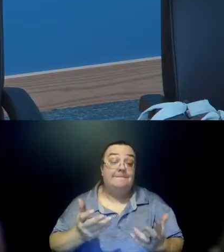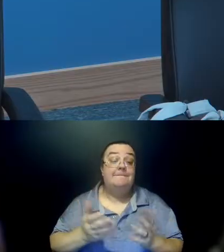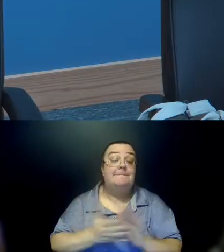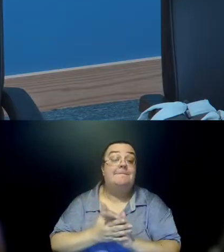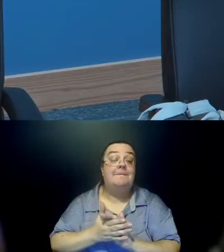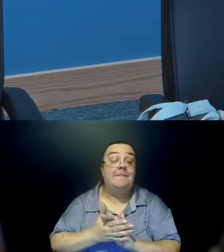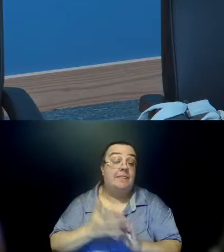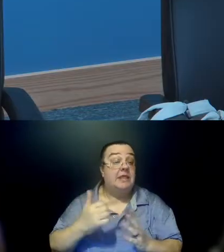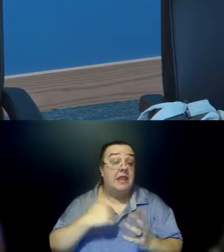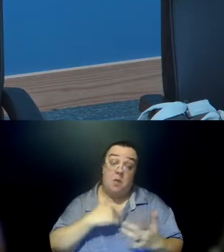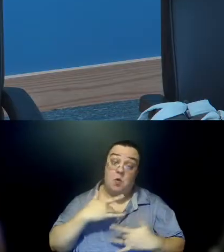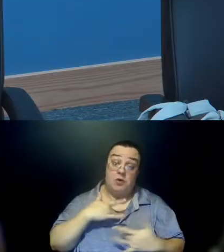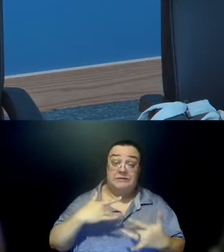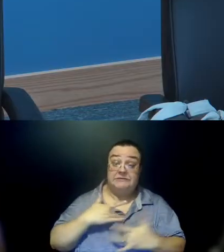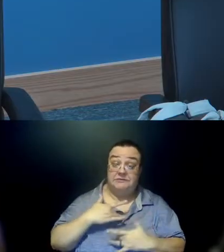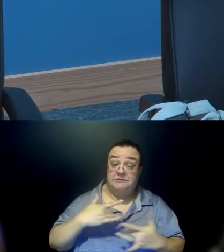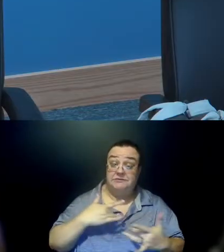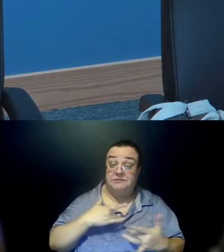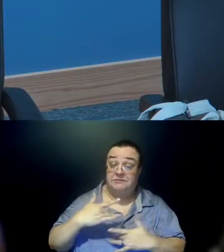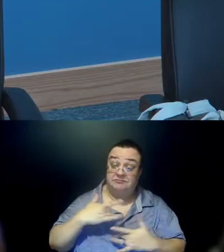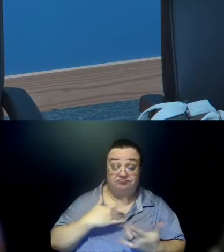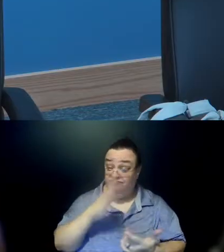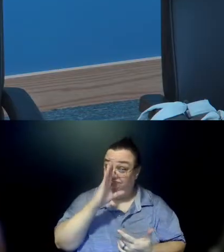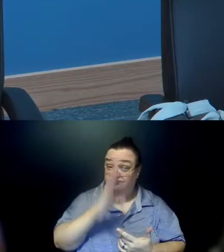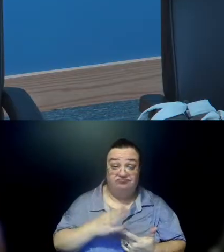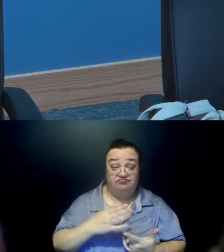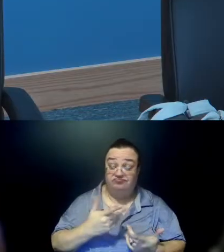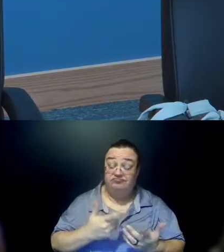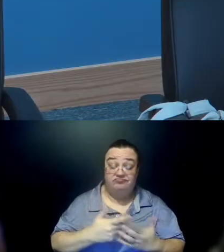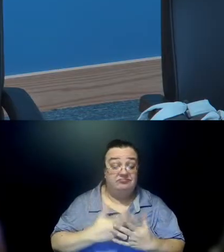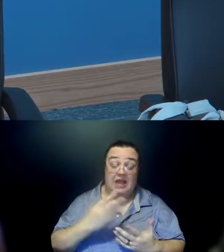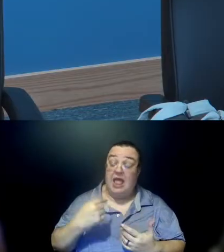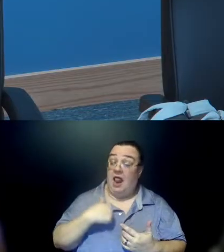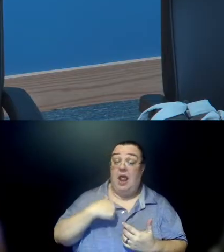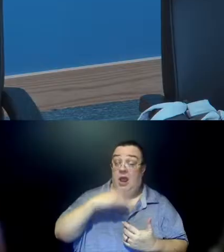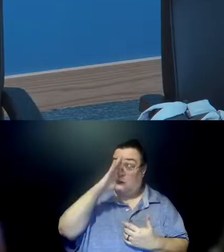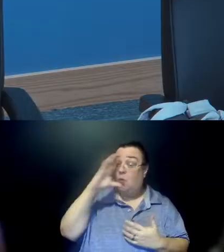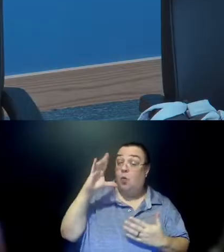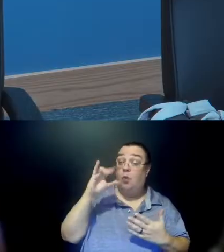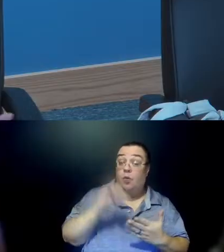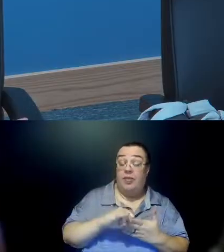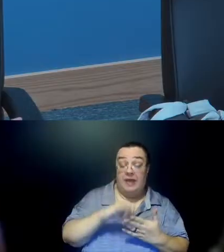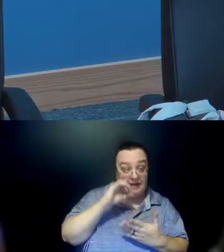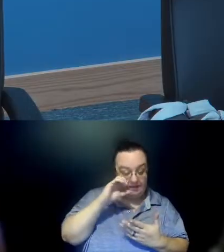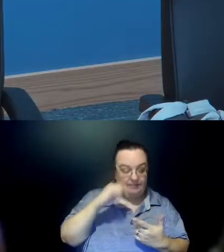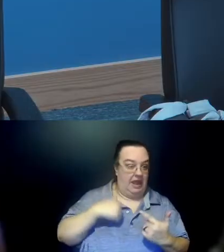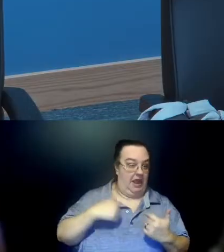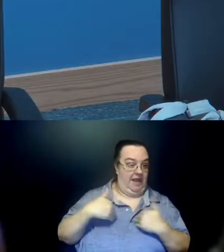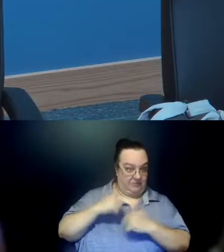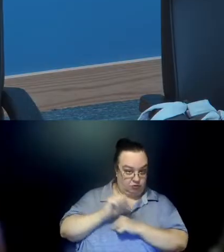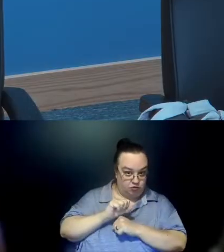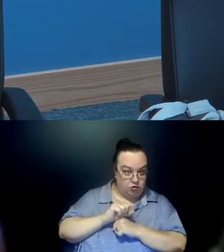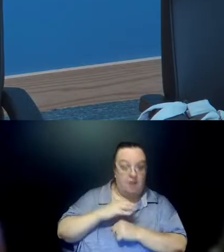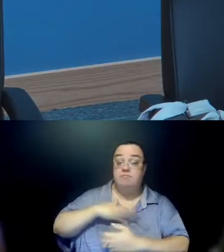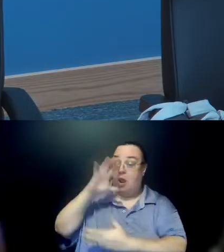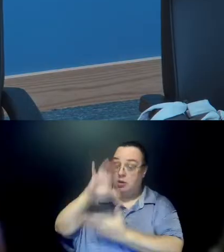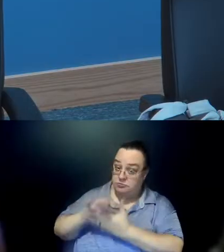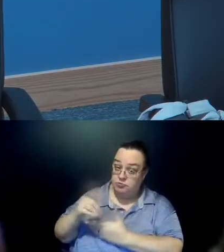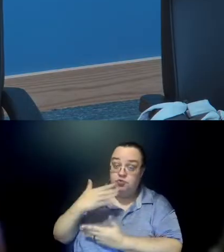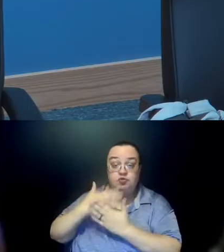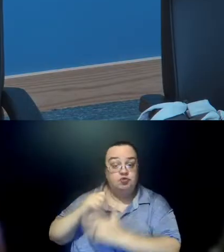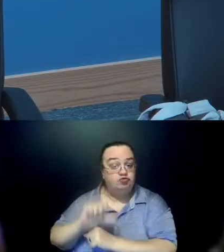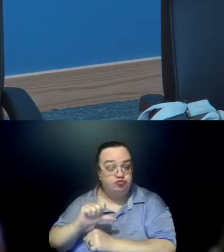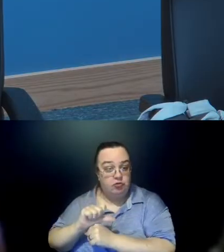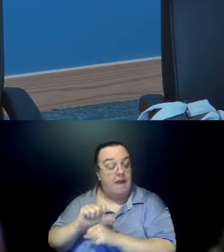I'm worried. Just plain and simple, I'm worried. And I know that, I have a job, my husband has a good job, but I'm